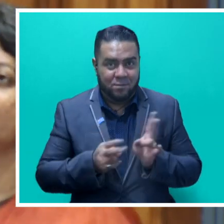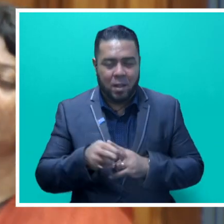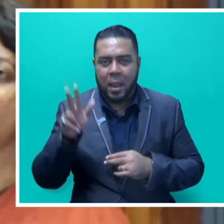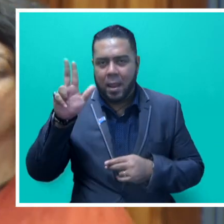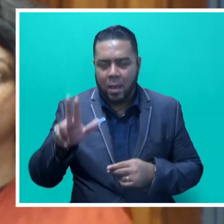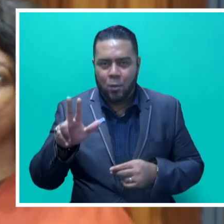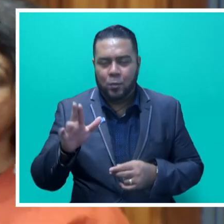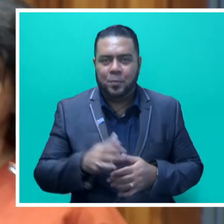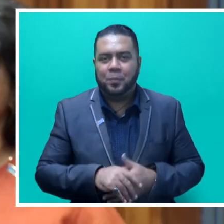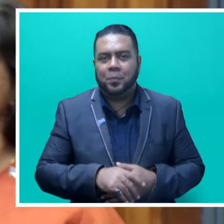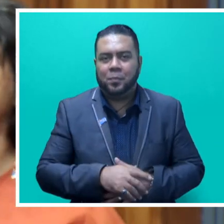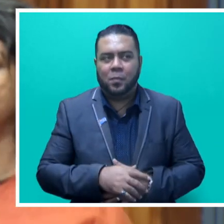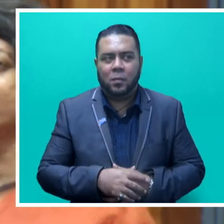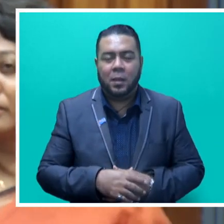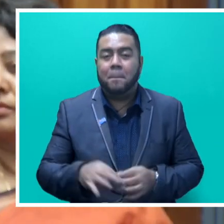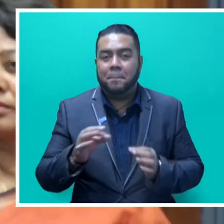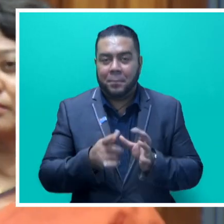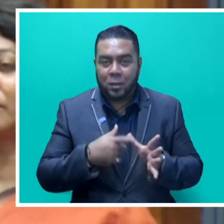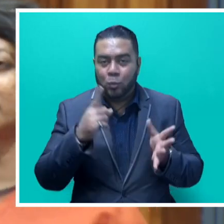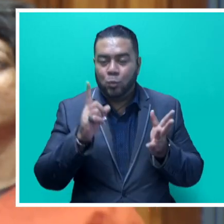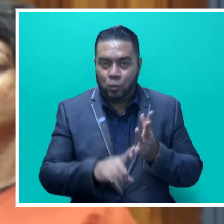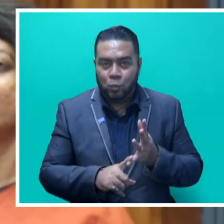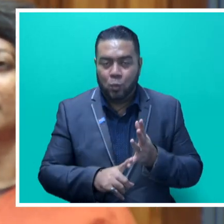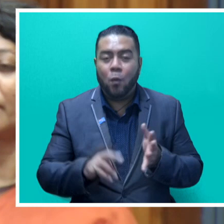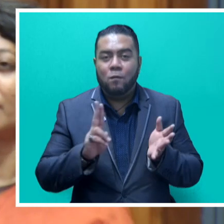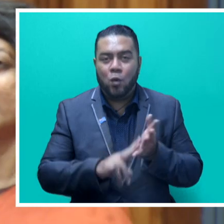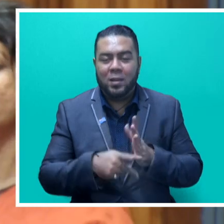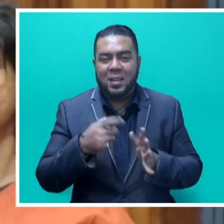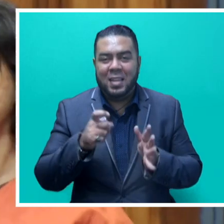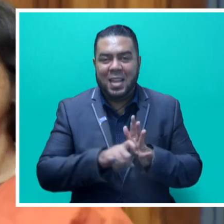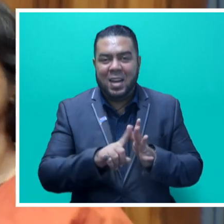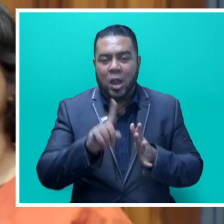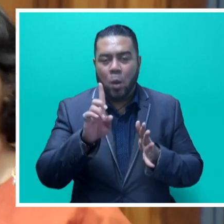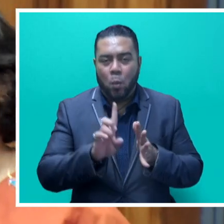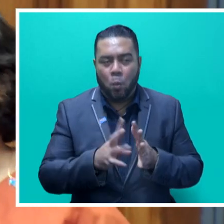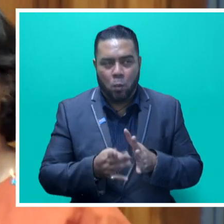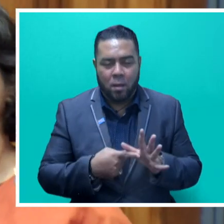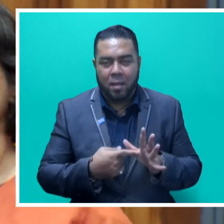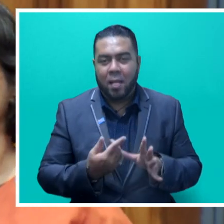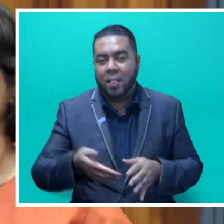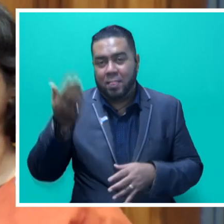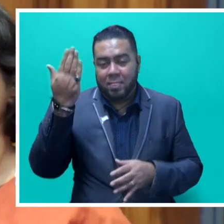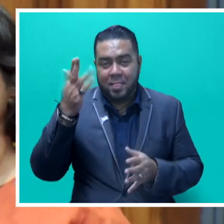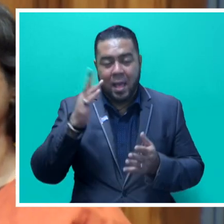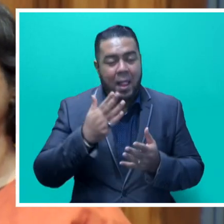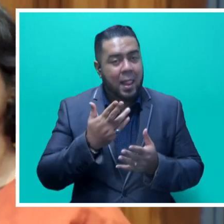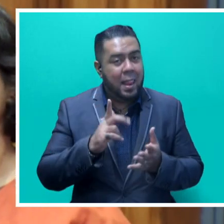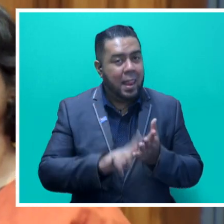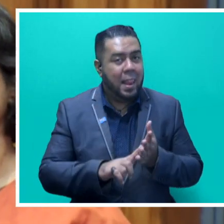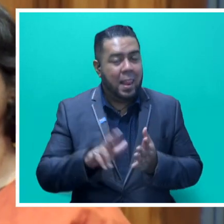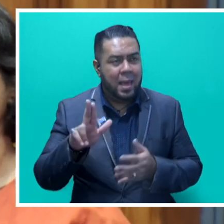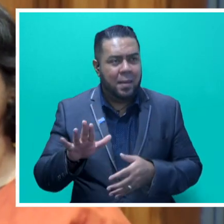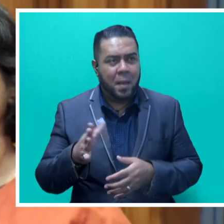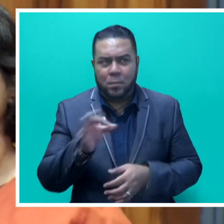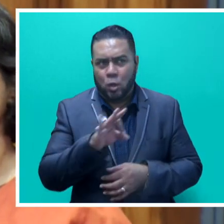chiefly Tikamba Busrandavi clans of Mbao, Wonirawa, Oniwai, and their Kana clans of Lakemba, respectively. I'm